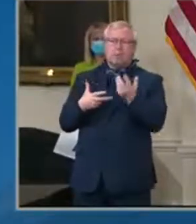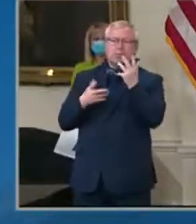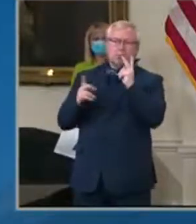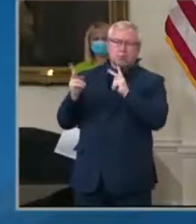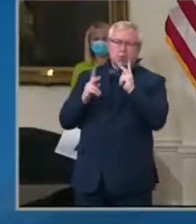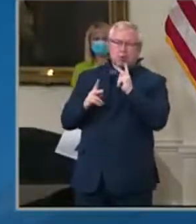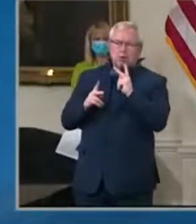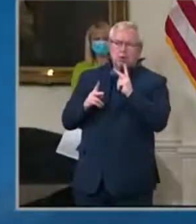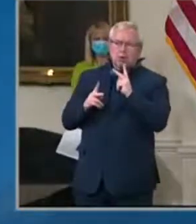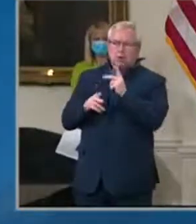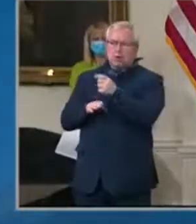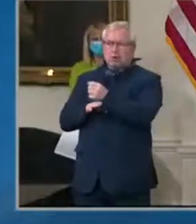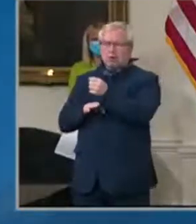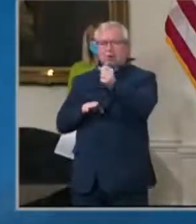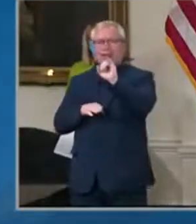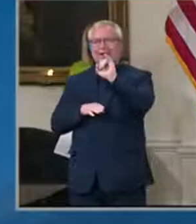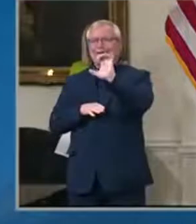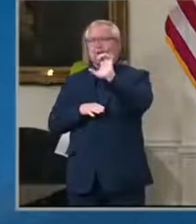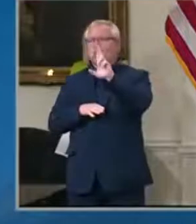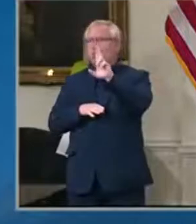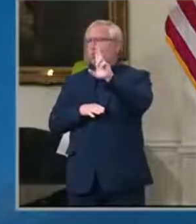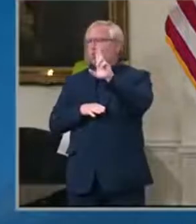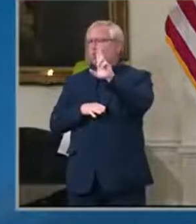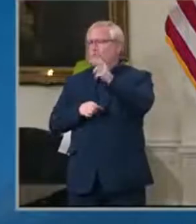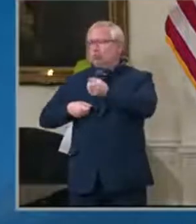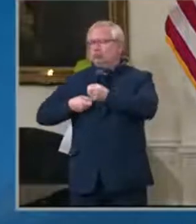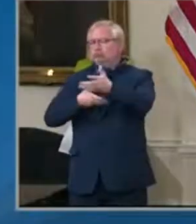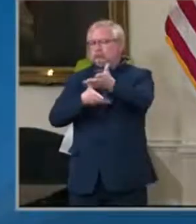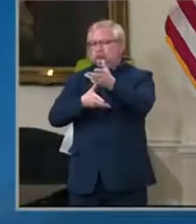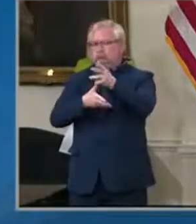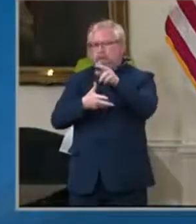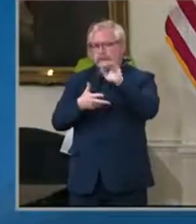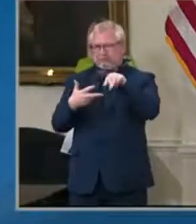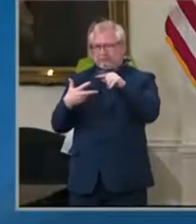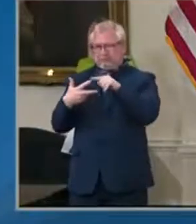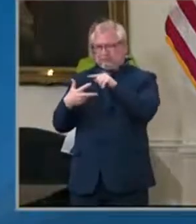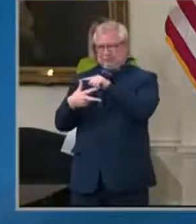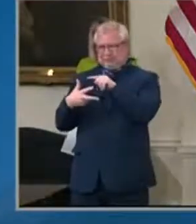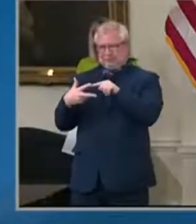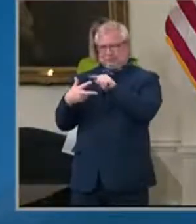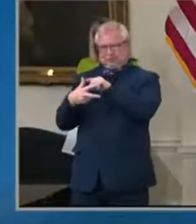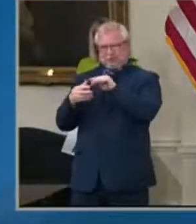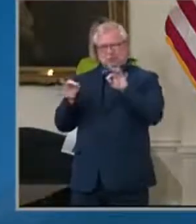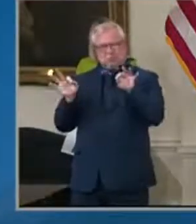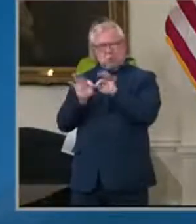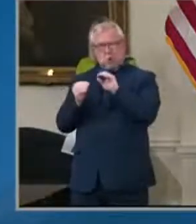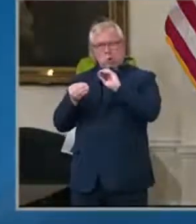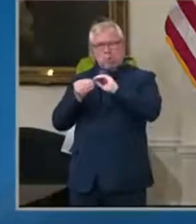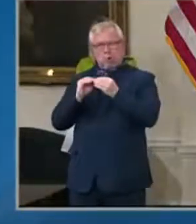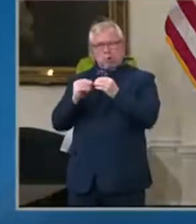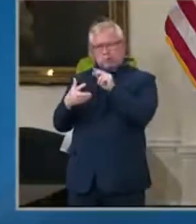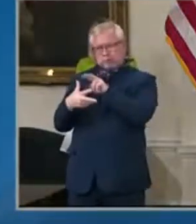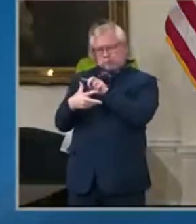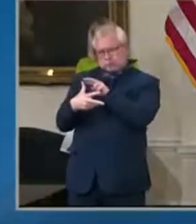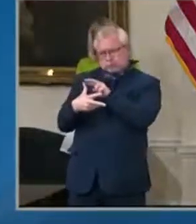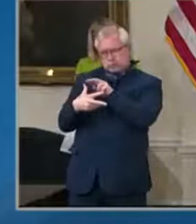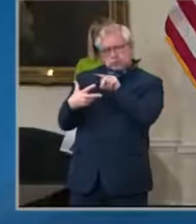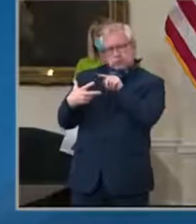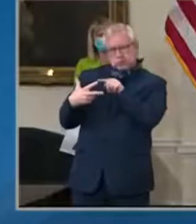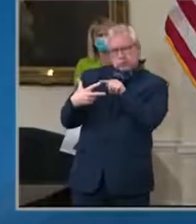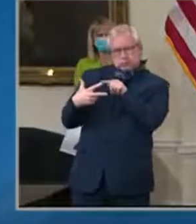to ICU. We are watching these numbers very closely on a daily